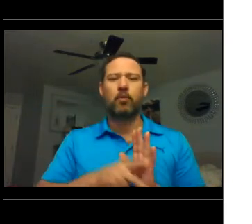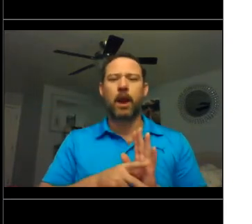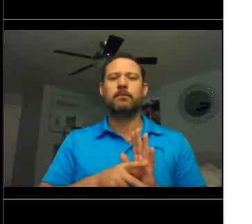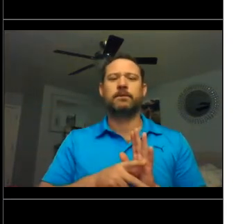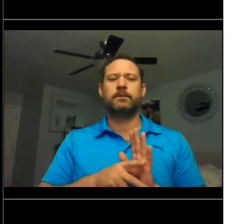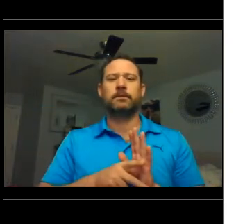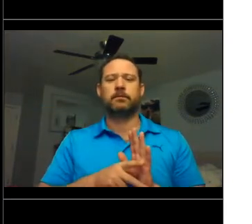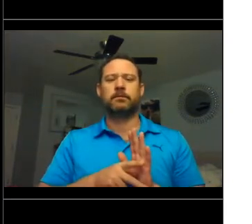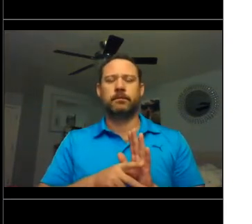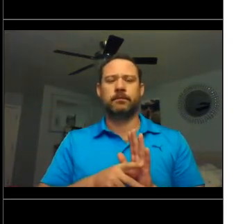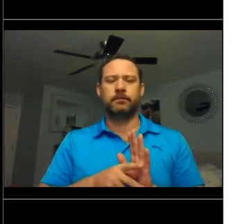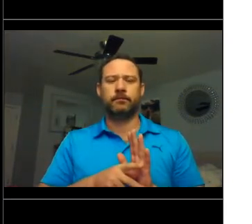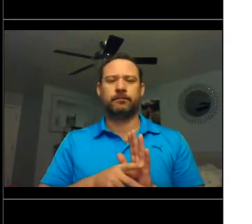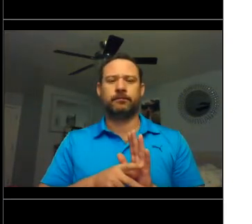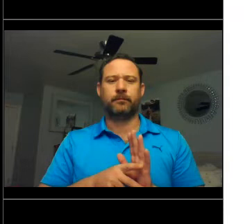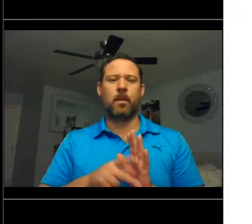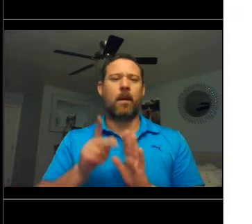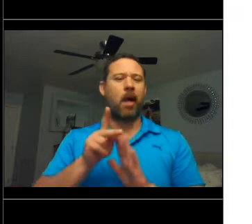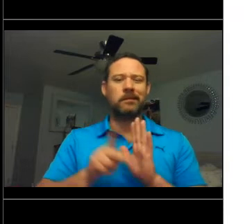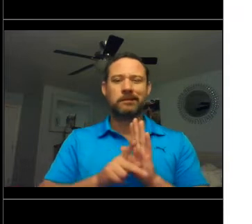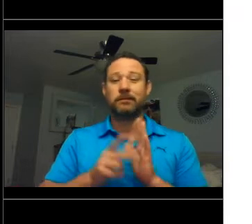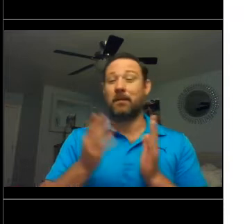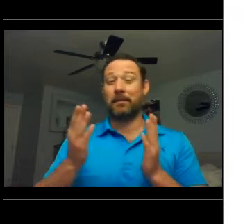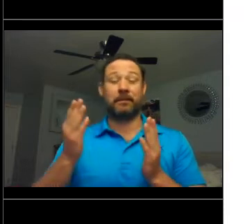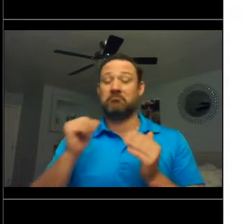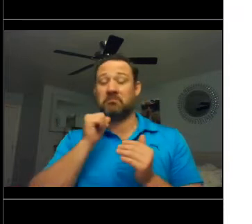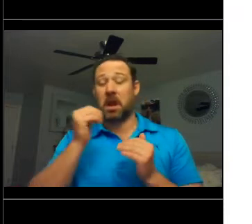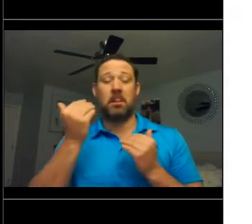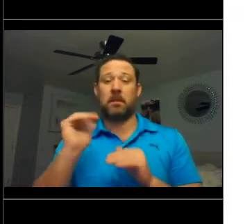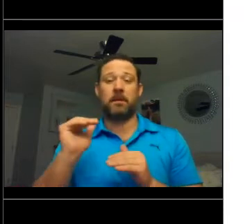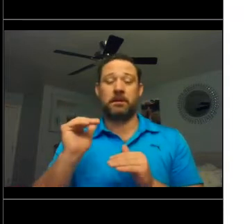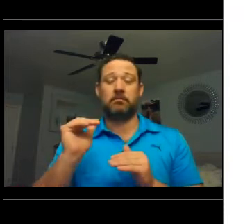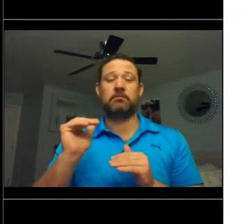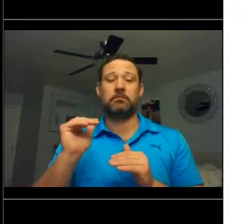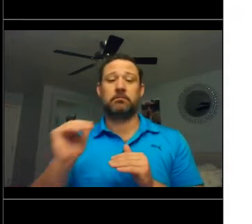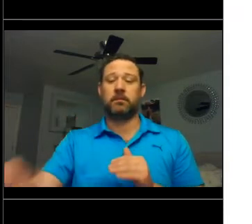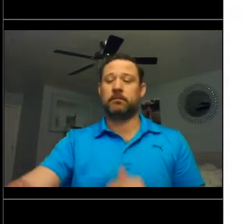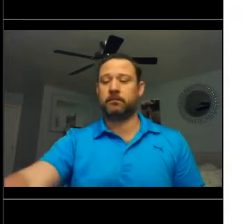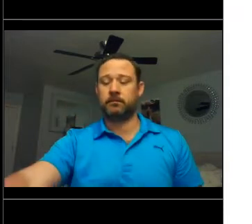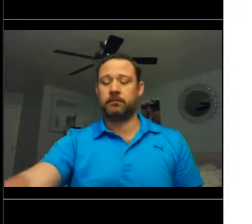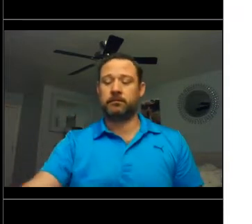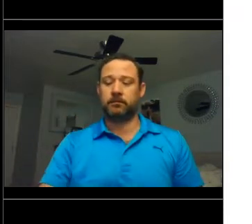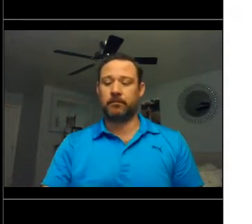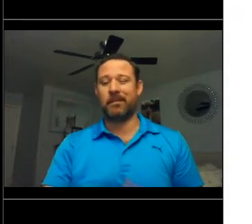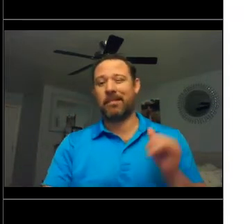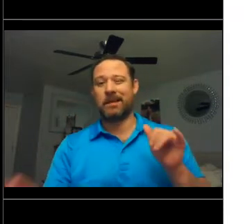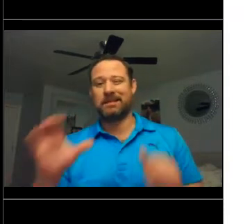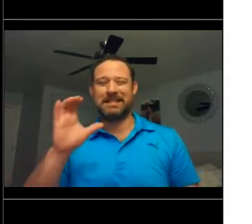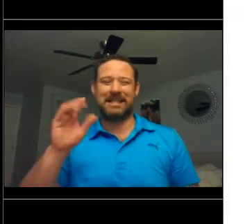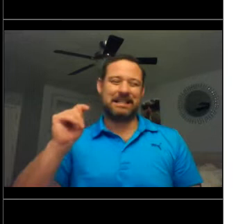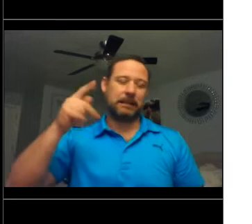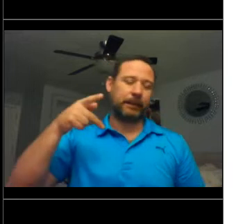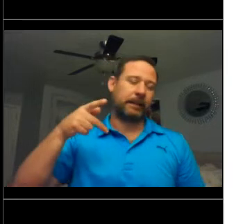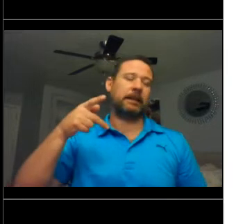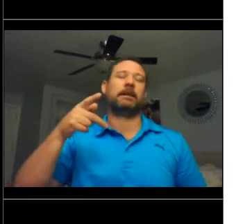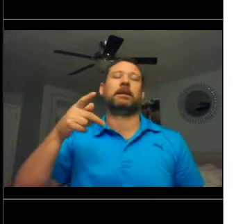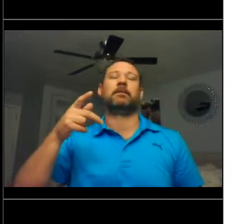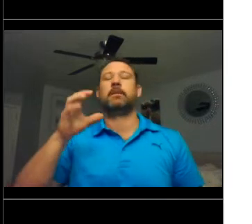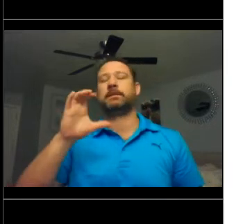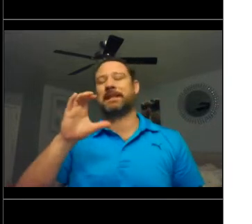that may be not limited to any of our planning guidelines. So think of like the CTP, the California Transportation